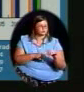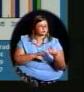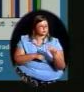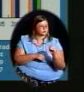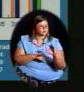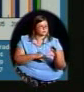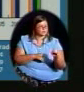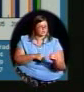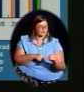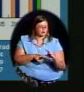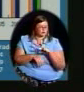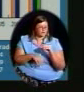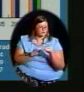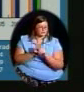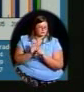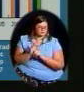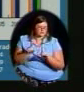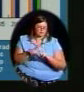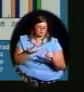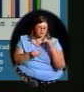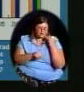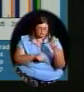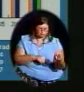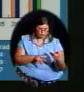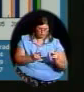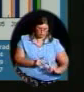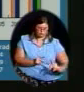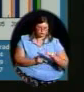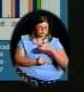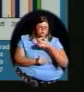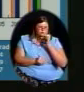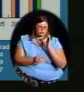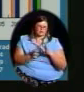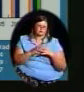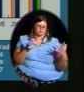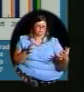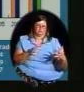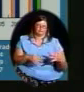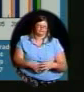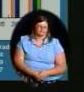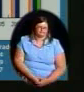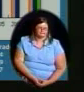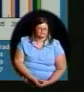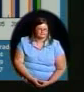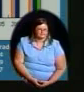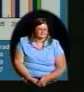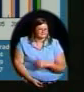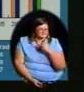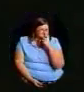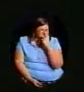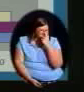but honestly, if one person is drinking, that's too much.